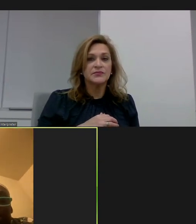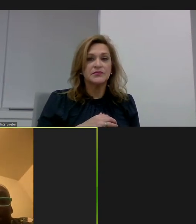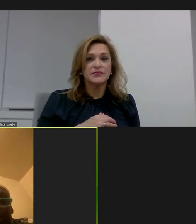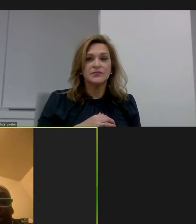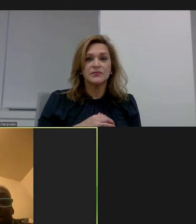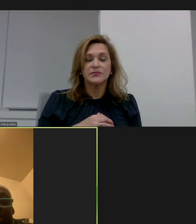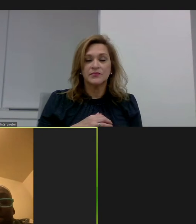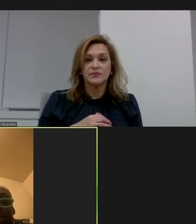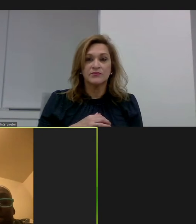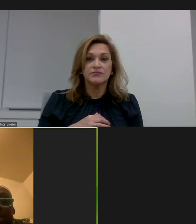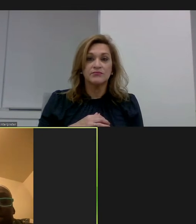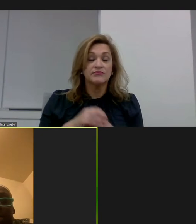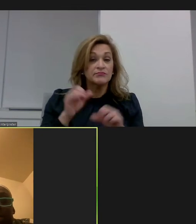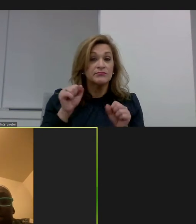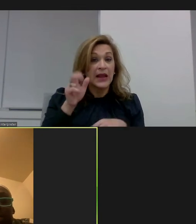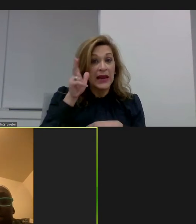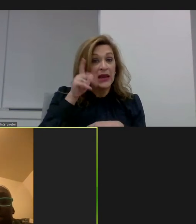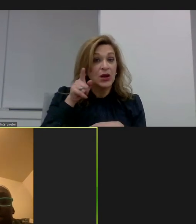Yes, we can hear you.